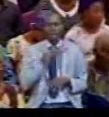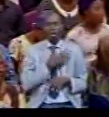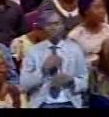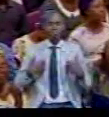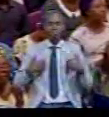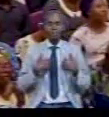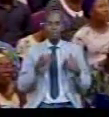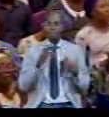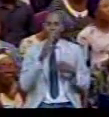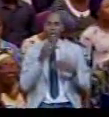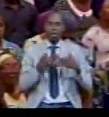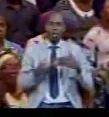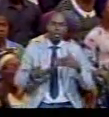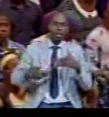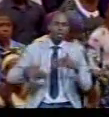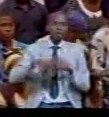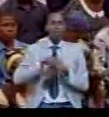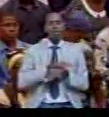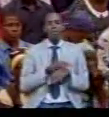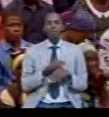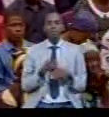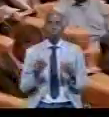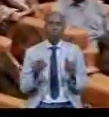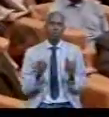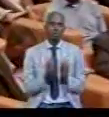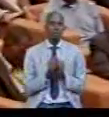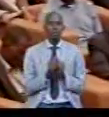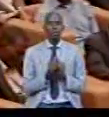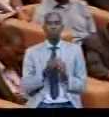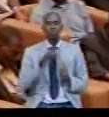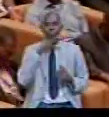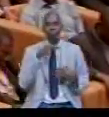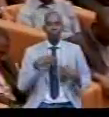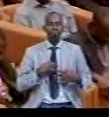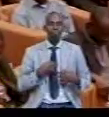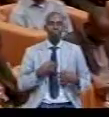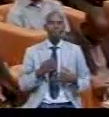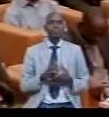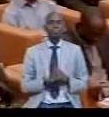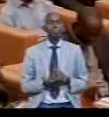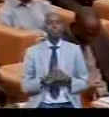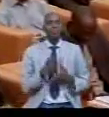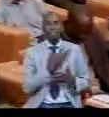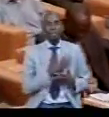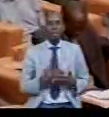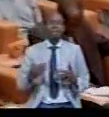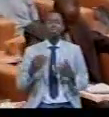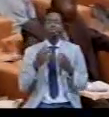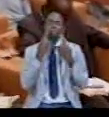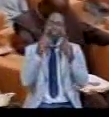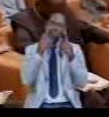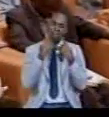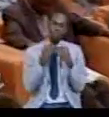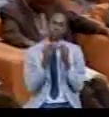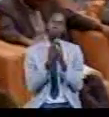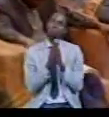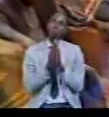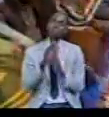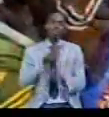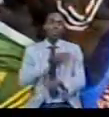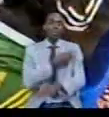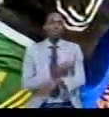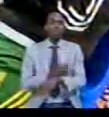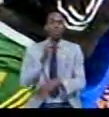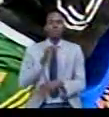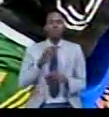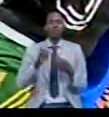and beast be covered with sackcloth and cry mightily unto